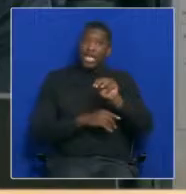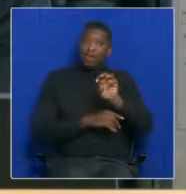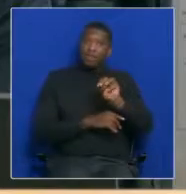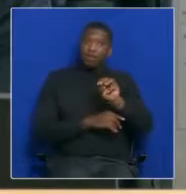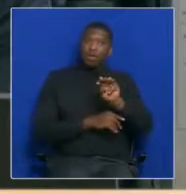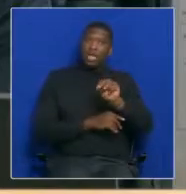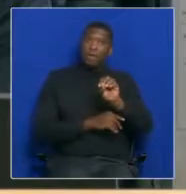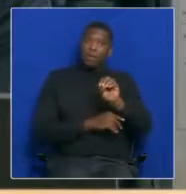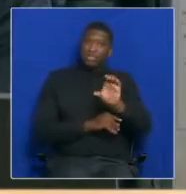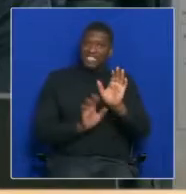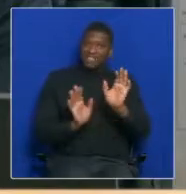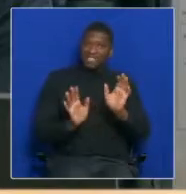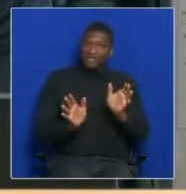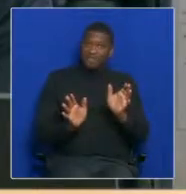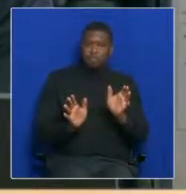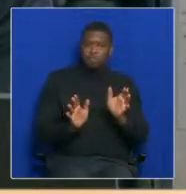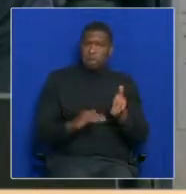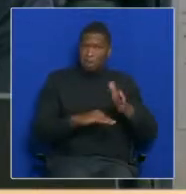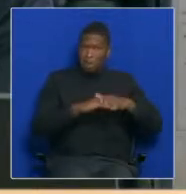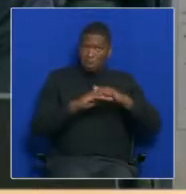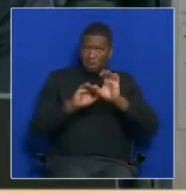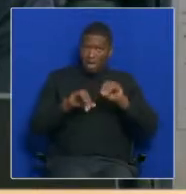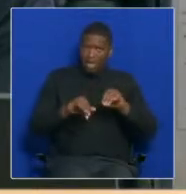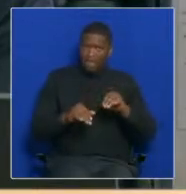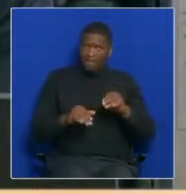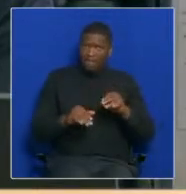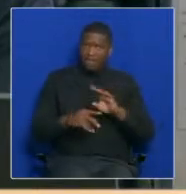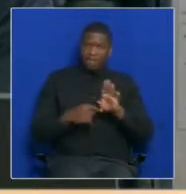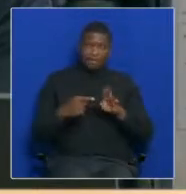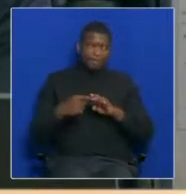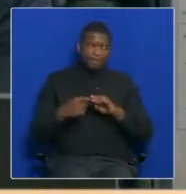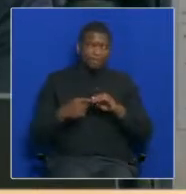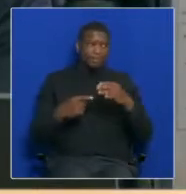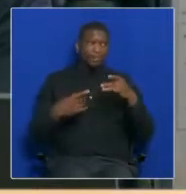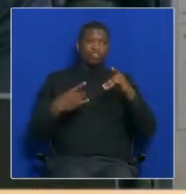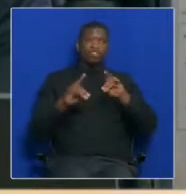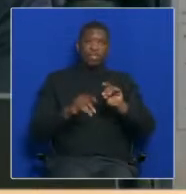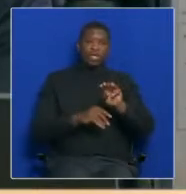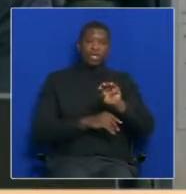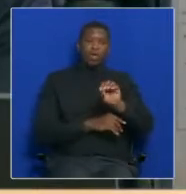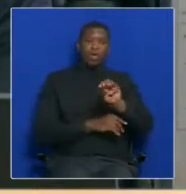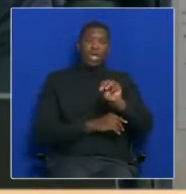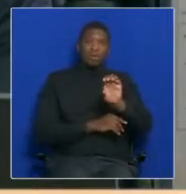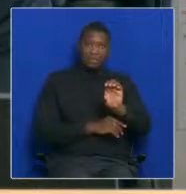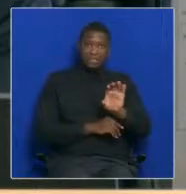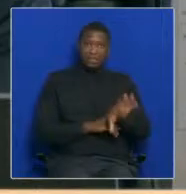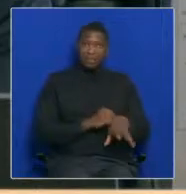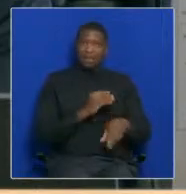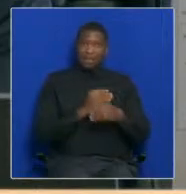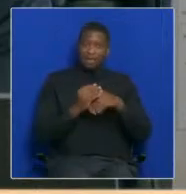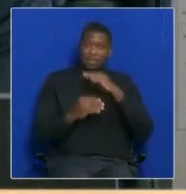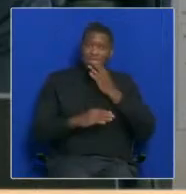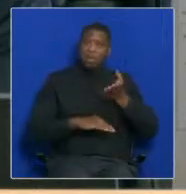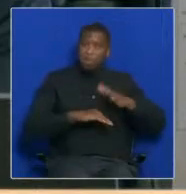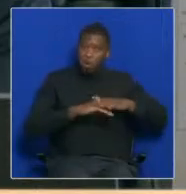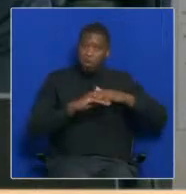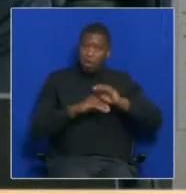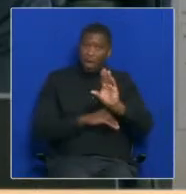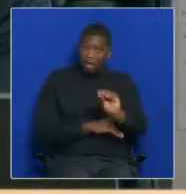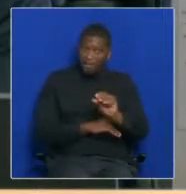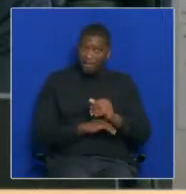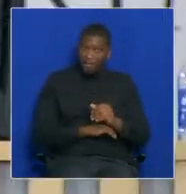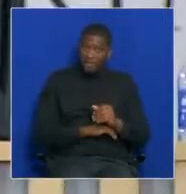you were divested of was chairing the OMC, and you said yes. So Oh, you know, that's my